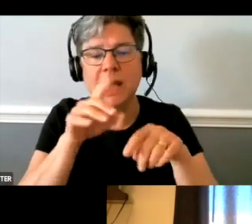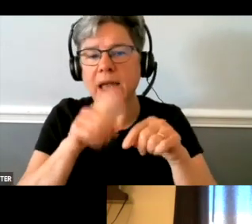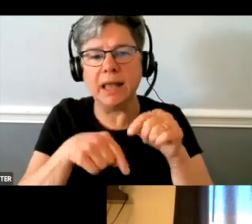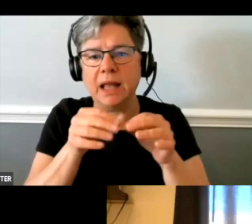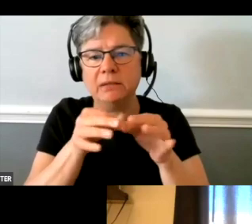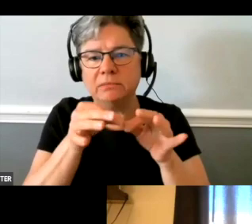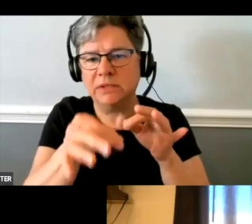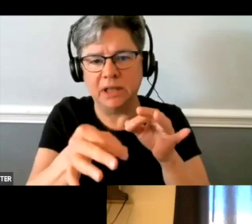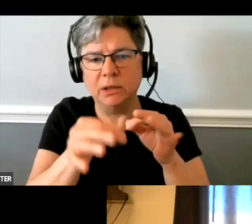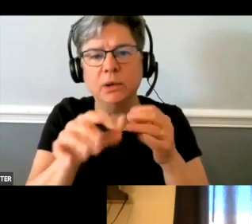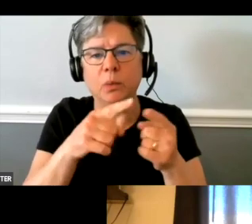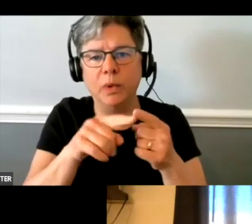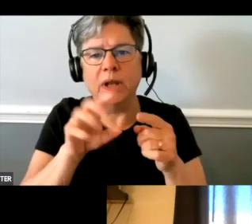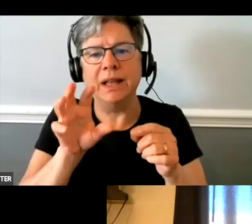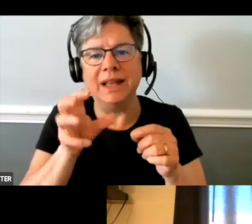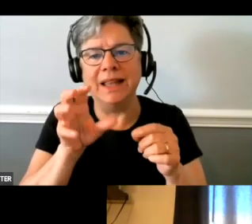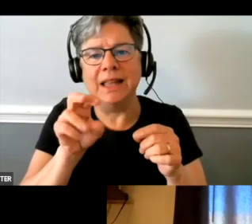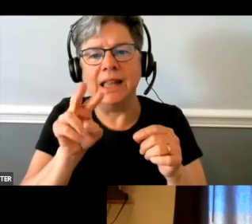It closes then.